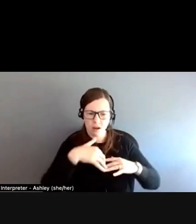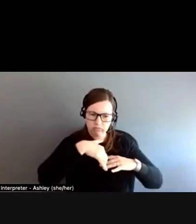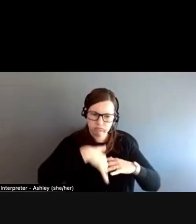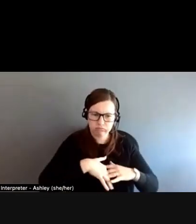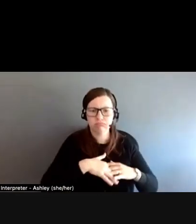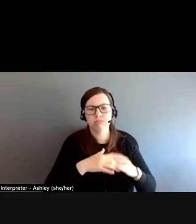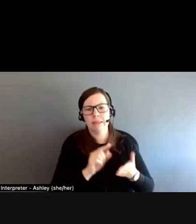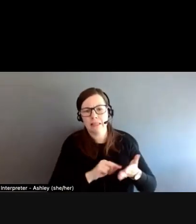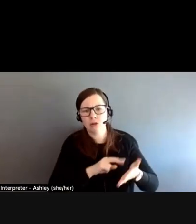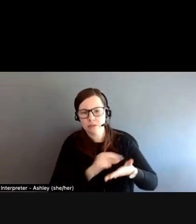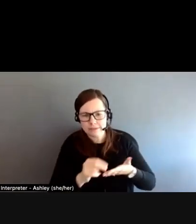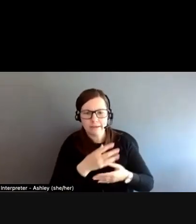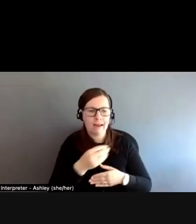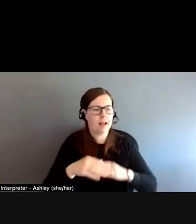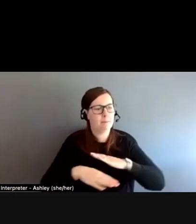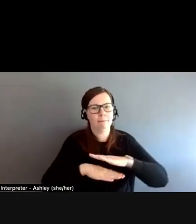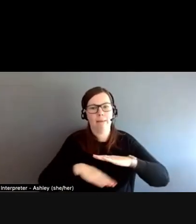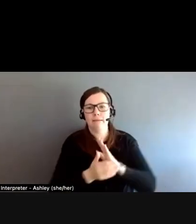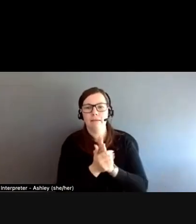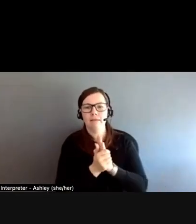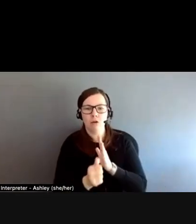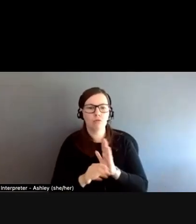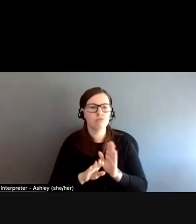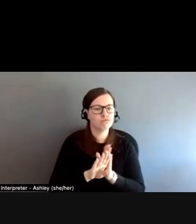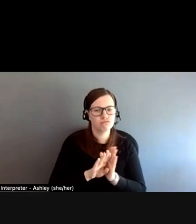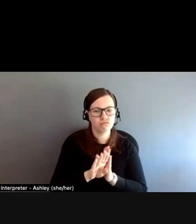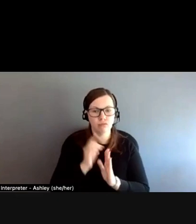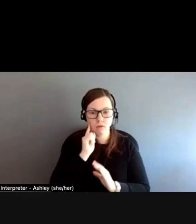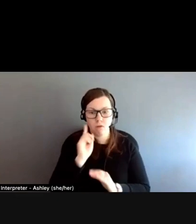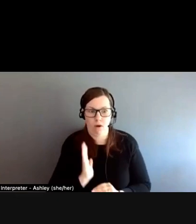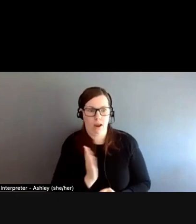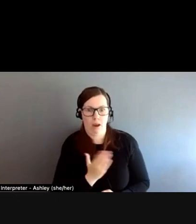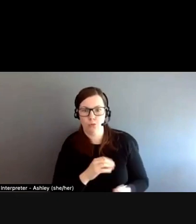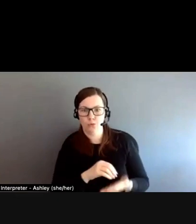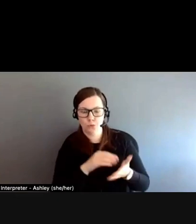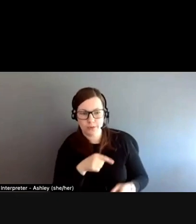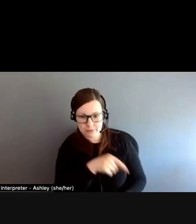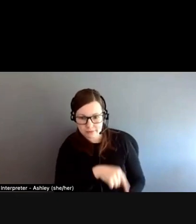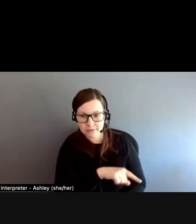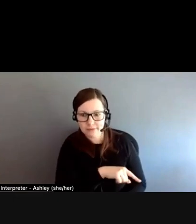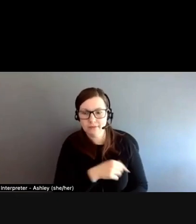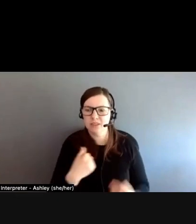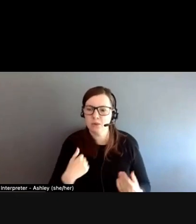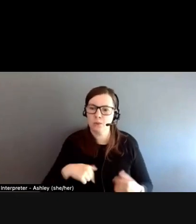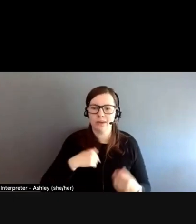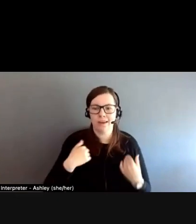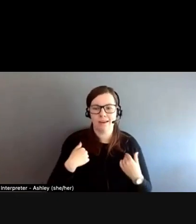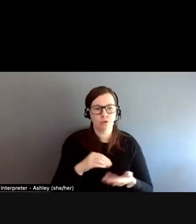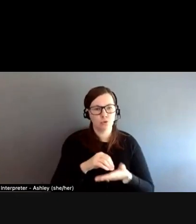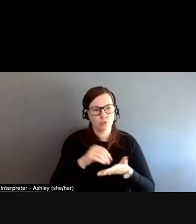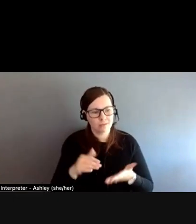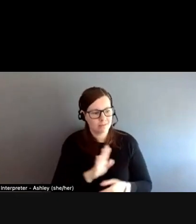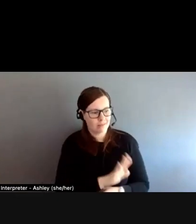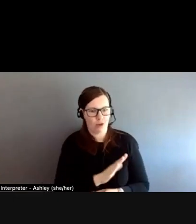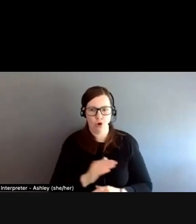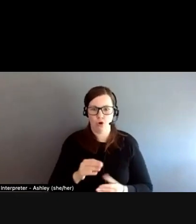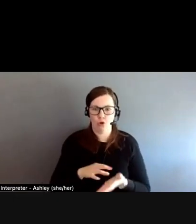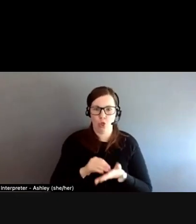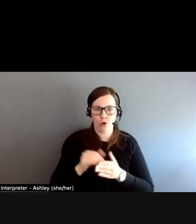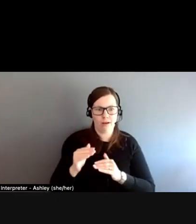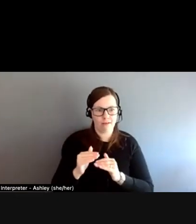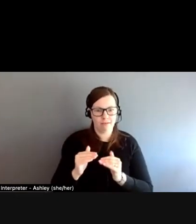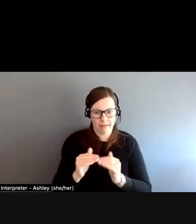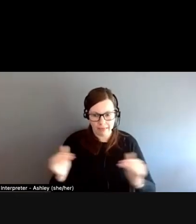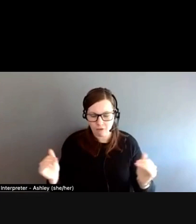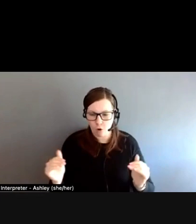in our program, we have multi-level learners. And what I was finding is I was having a